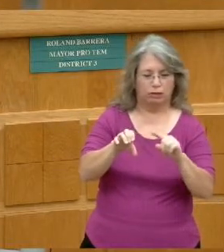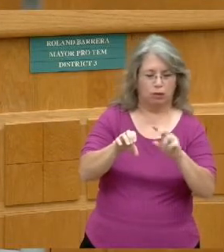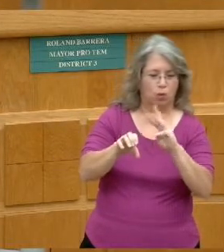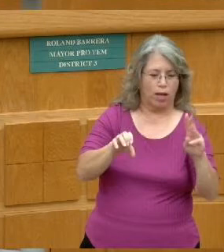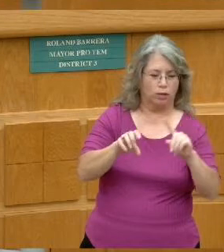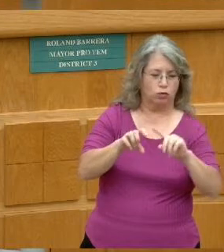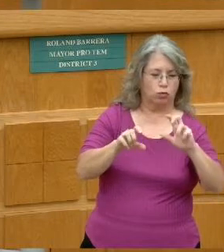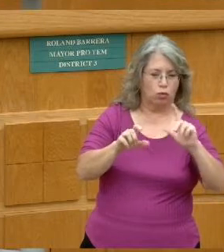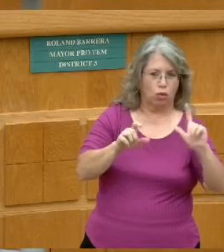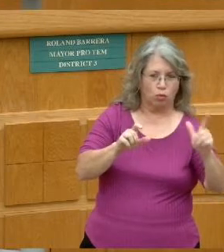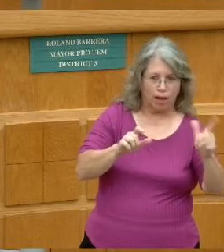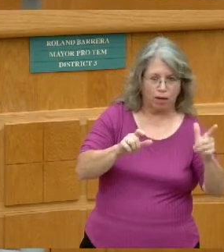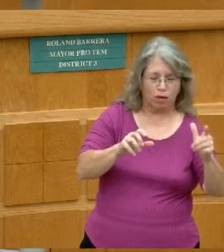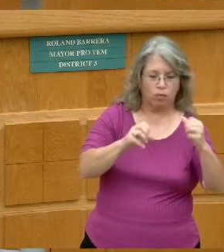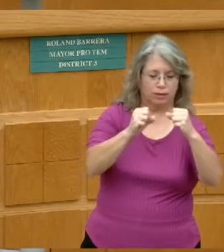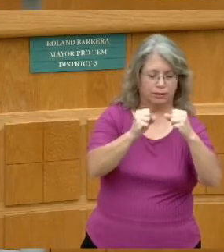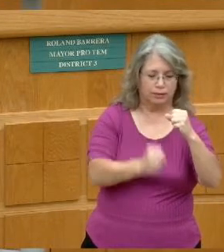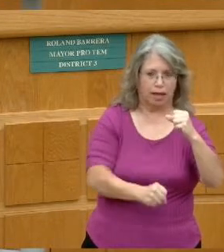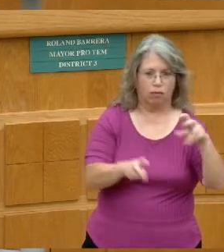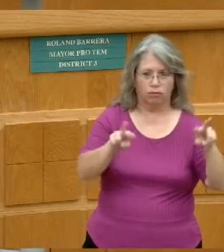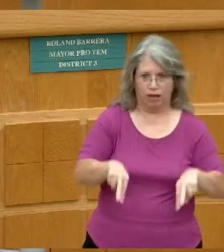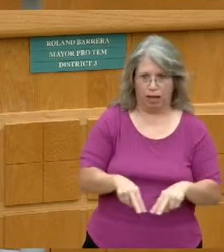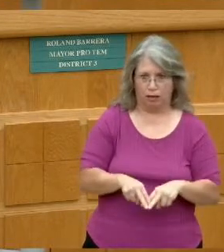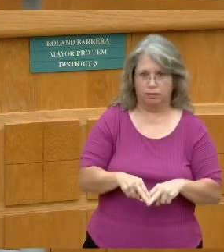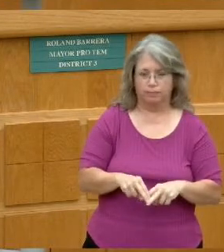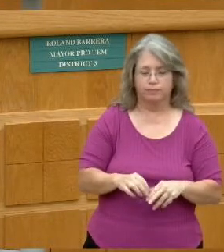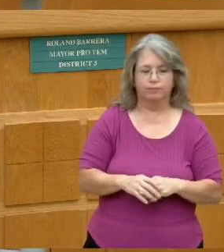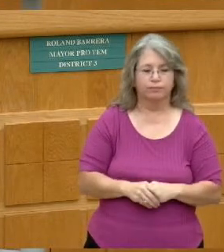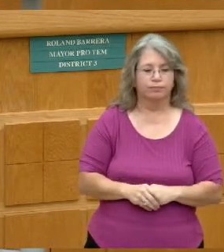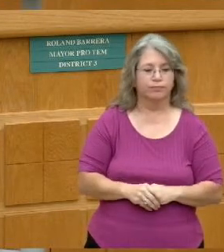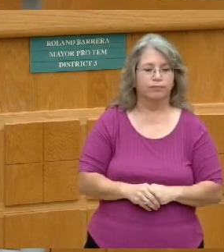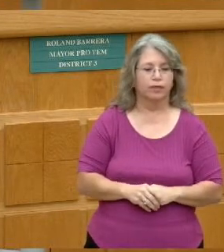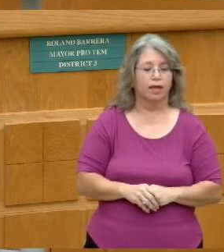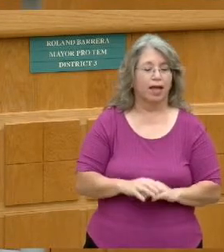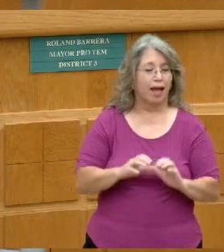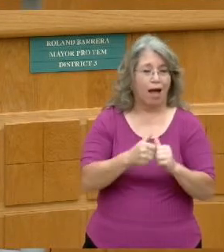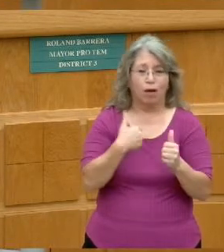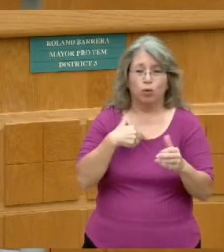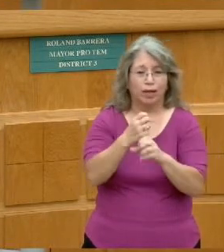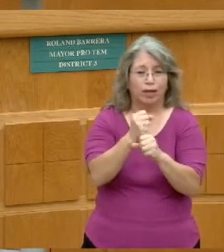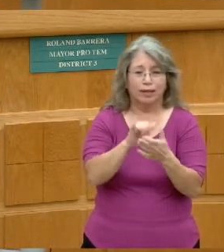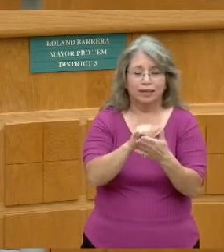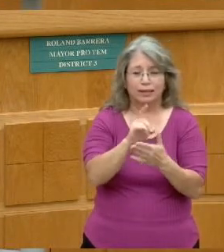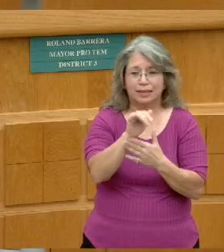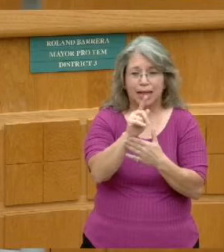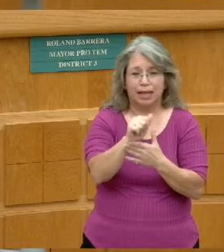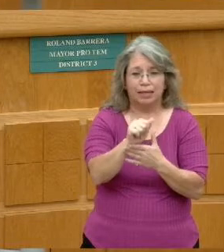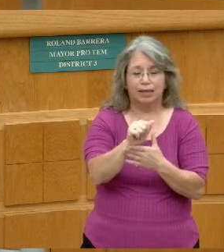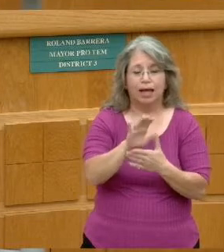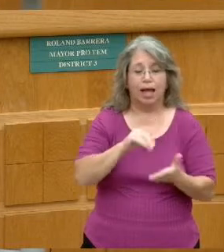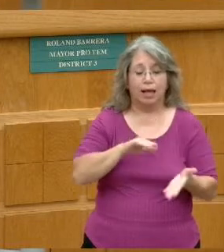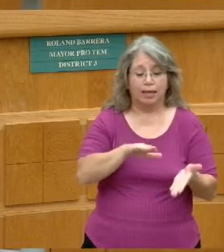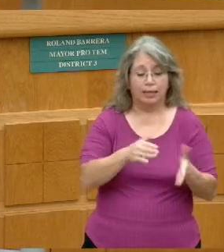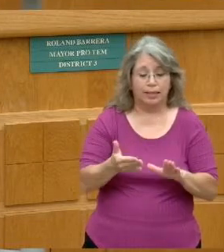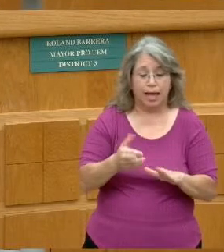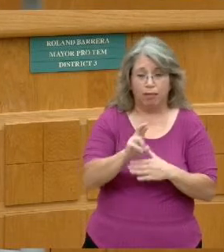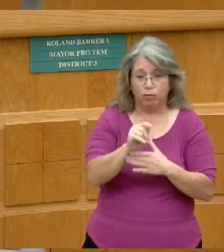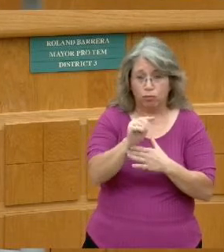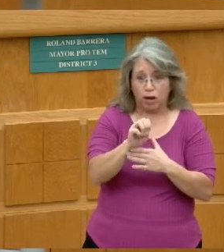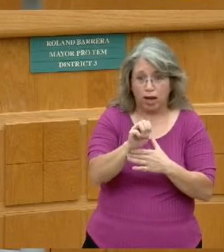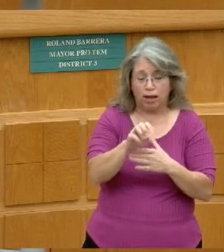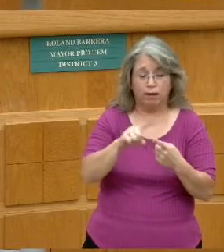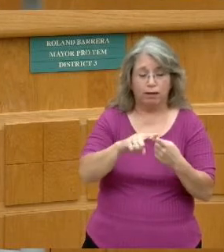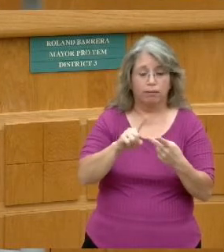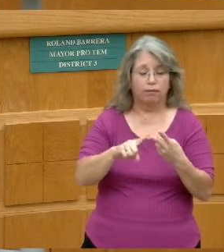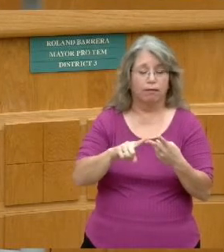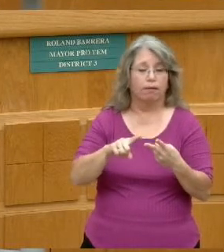And the data that are telling us this are the cell phone data, the fatality data, and the epidemiological